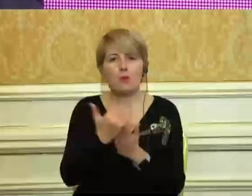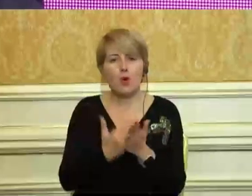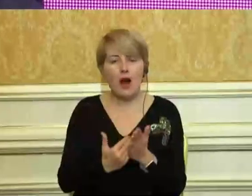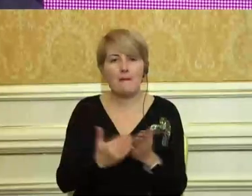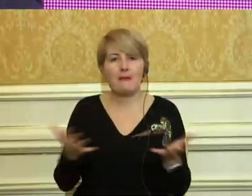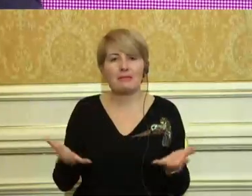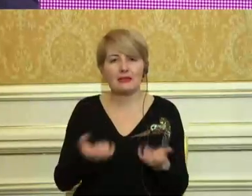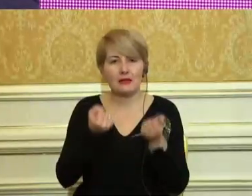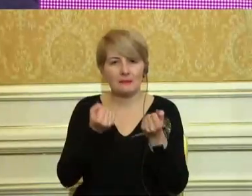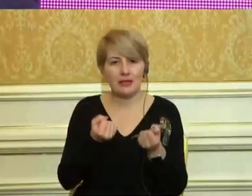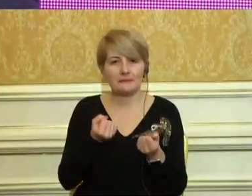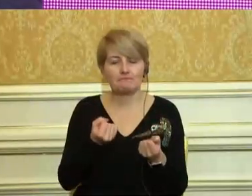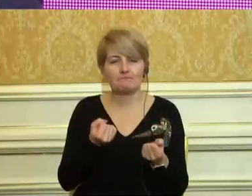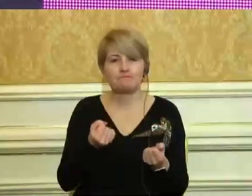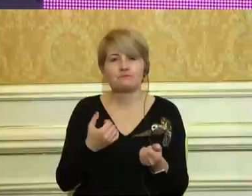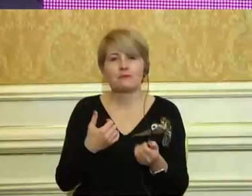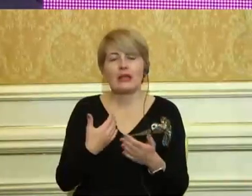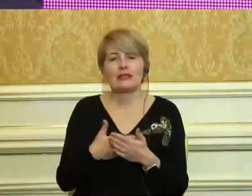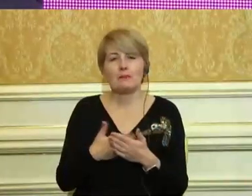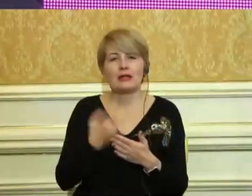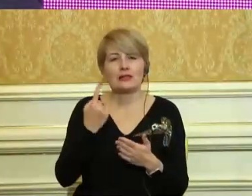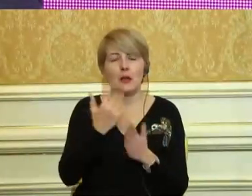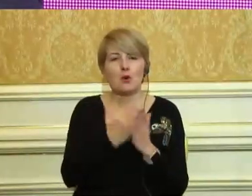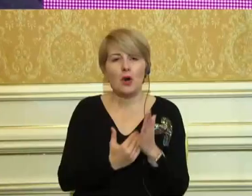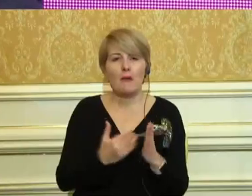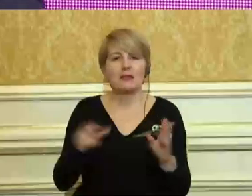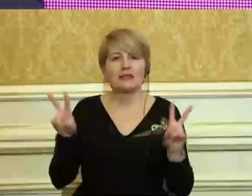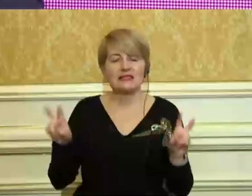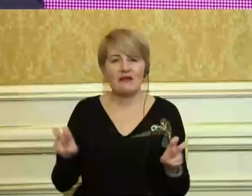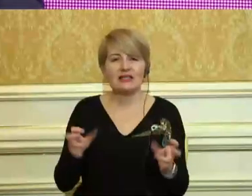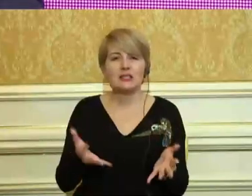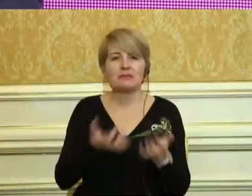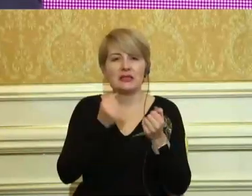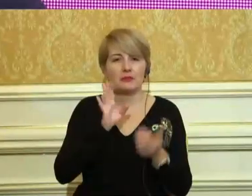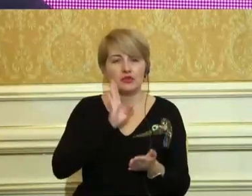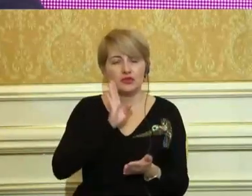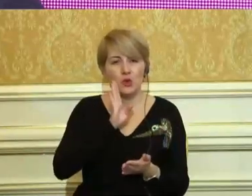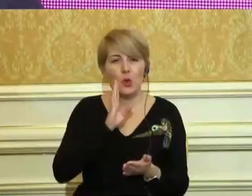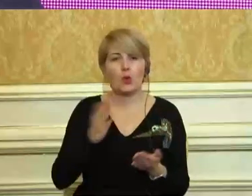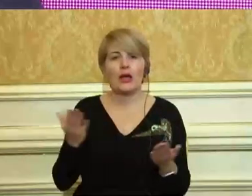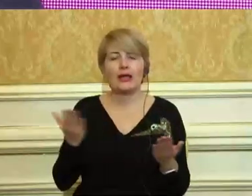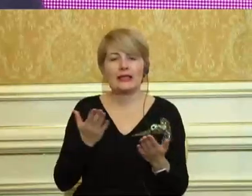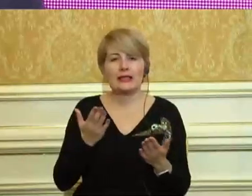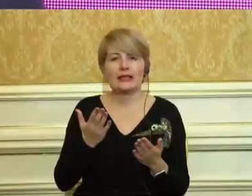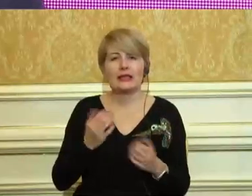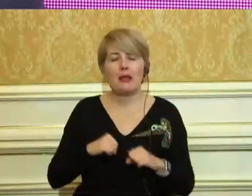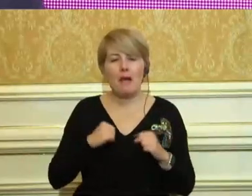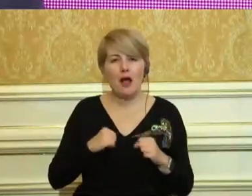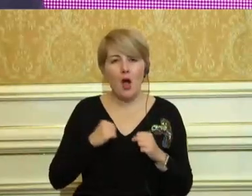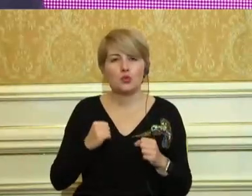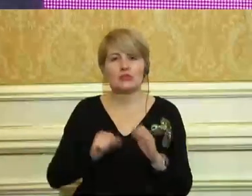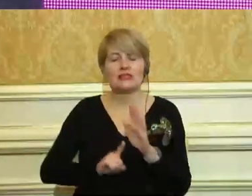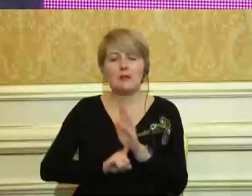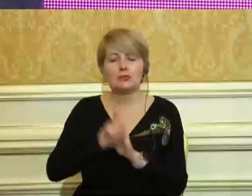Fierce Founders Accelerator to support women who are actually trying to grow their startups into